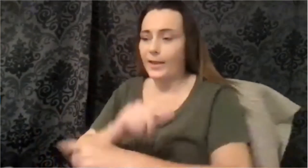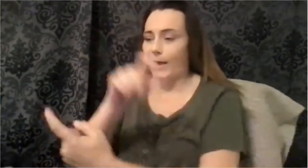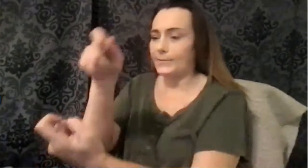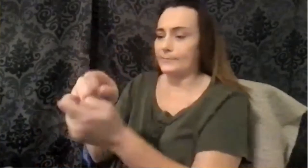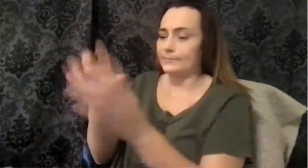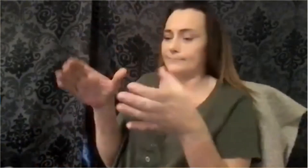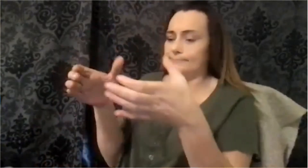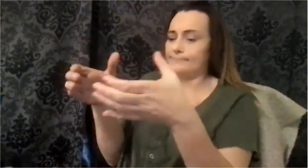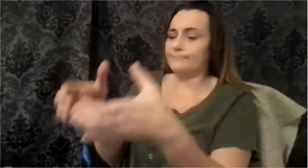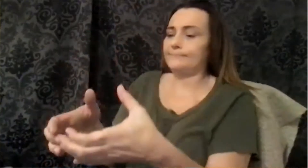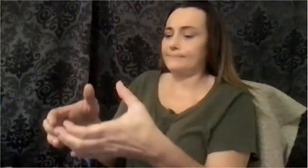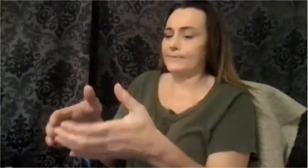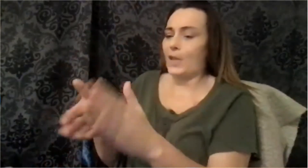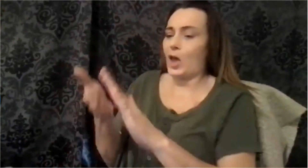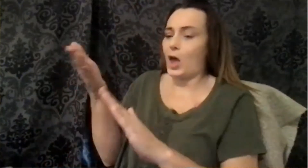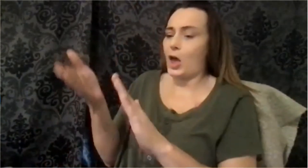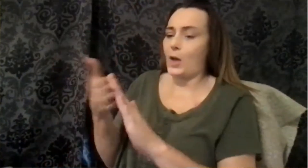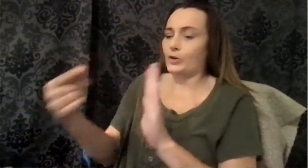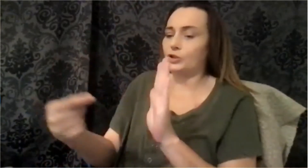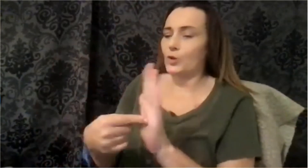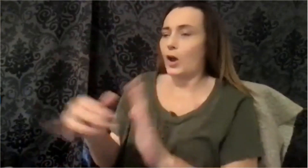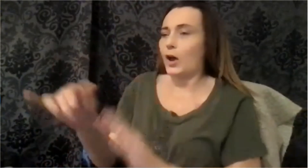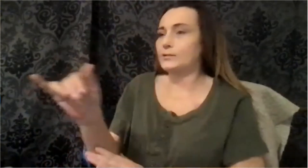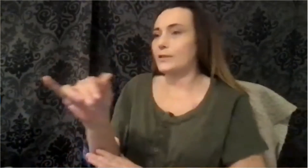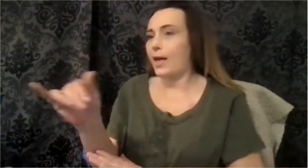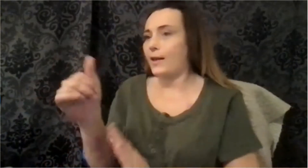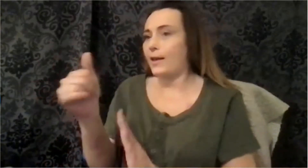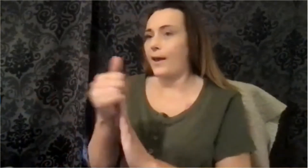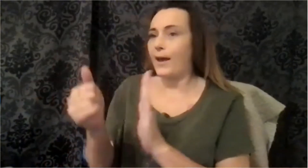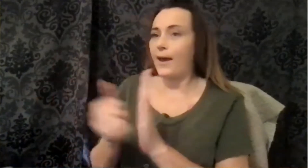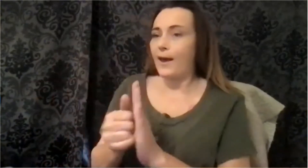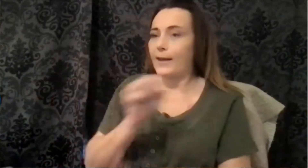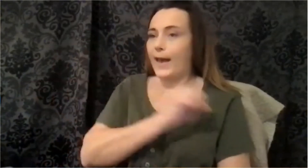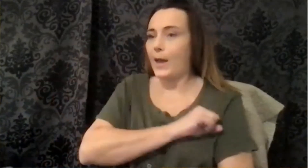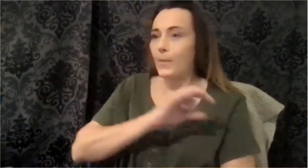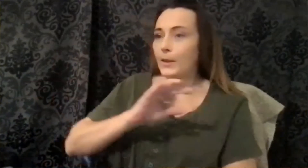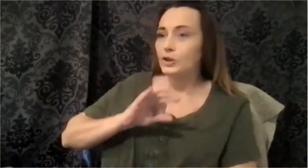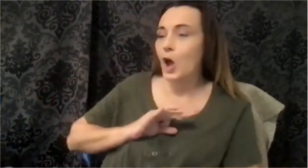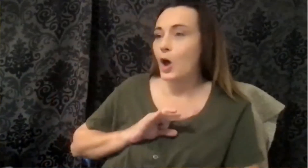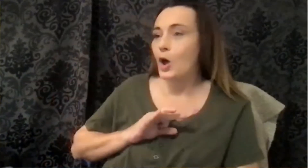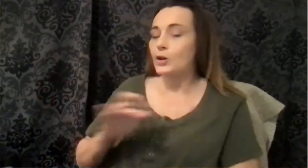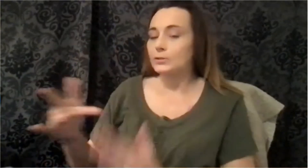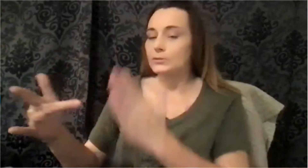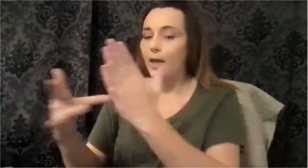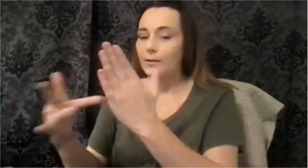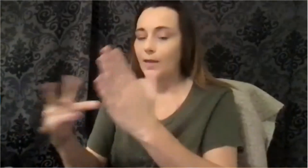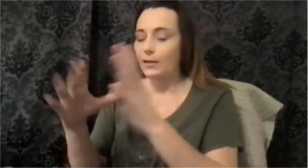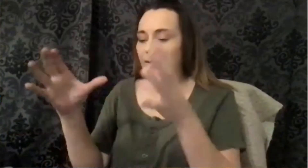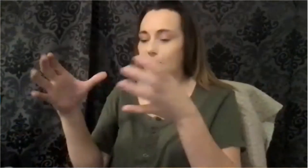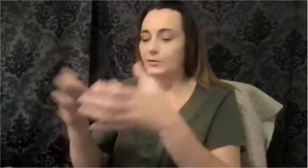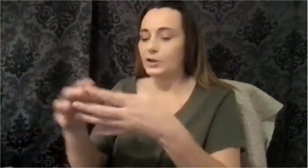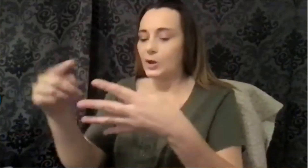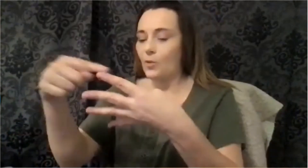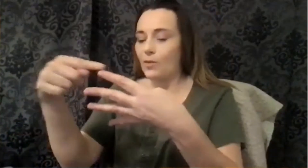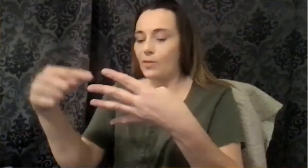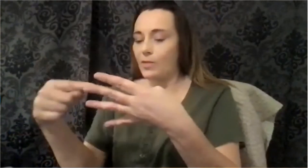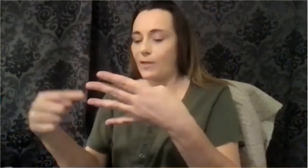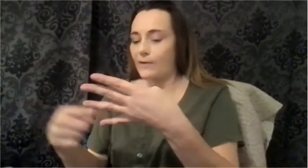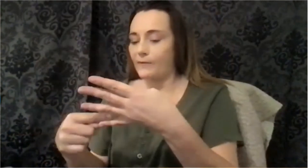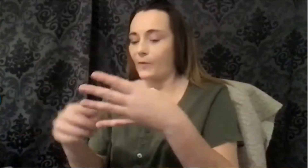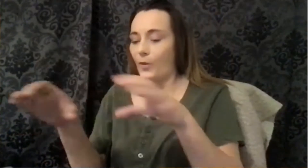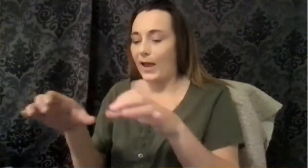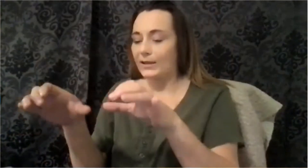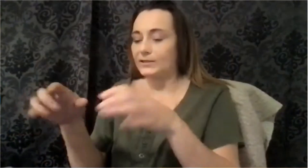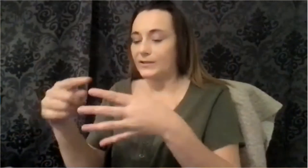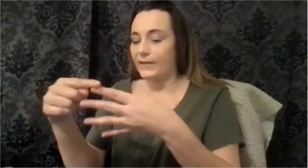So these include like accounting, personnel, overhead, technology, and we put them in 4 activity areas in our budget. So